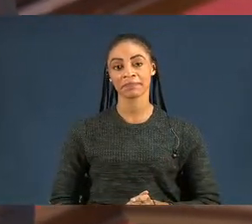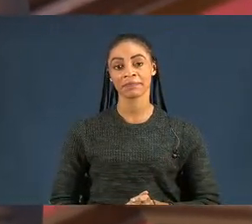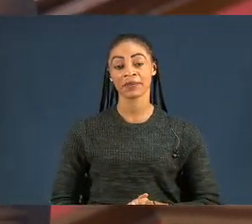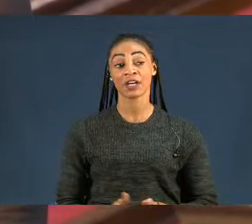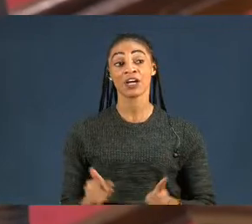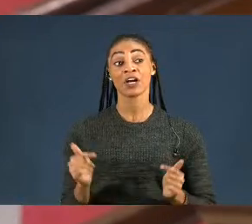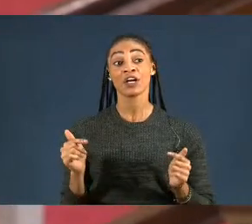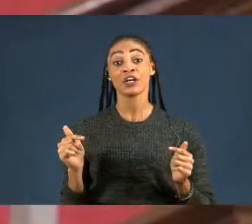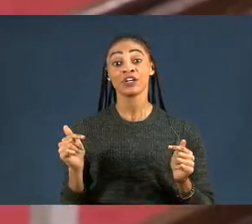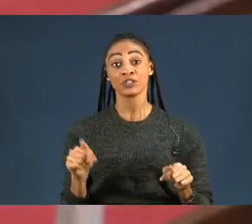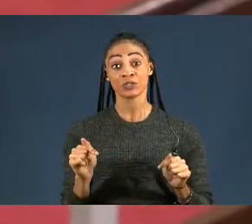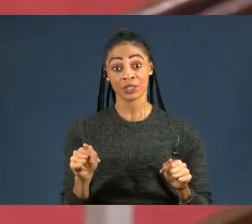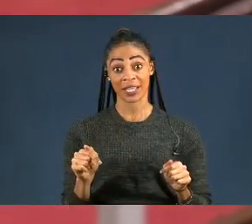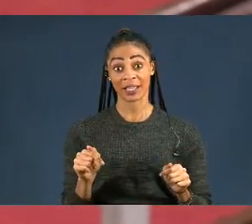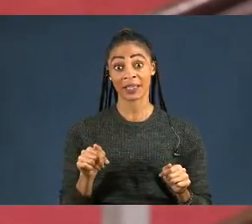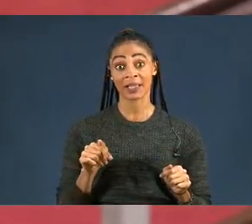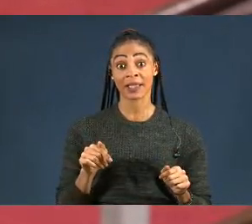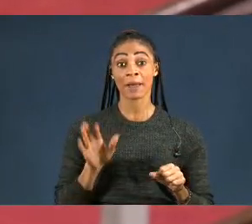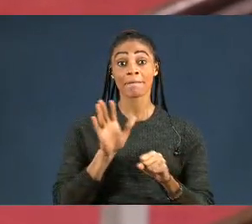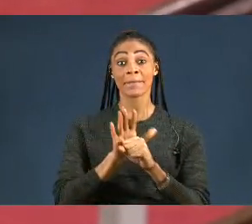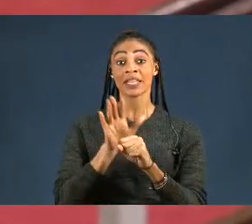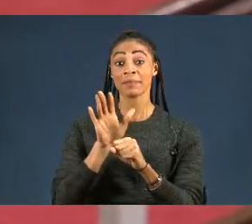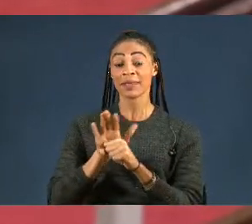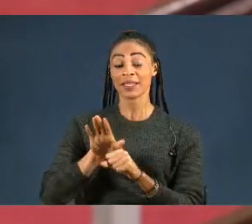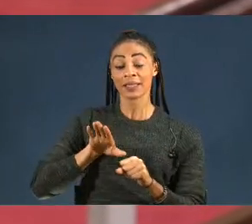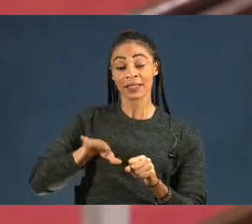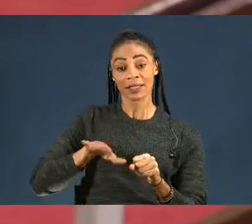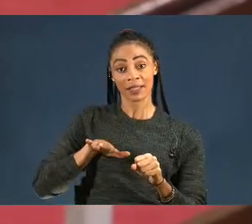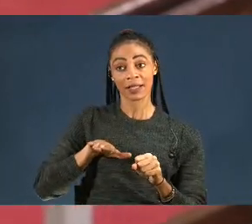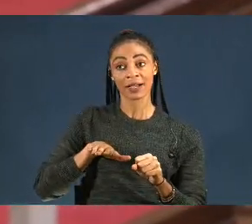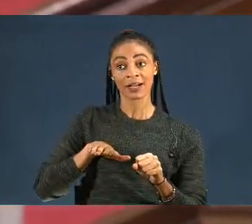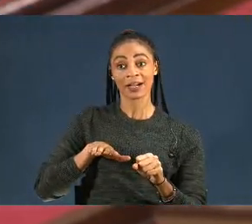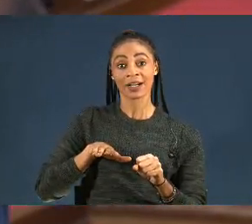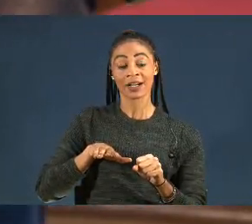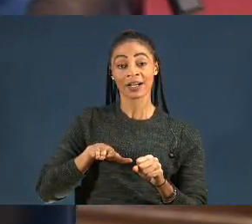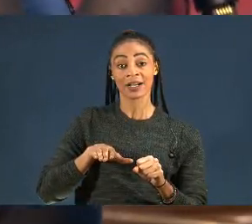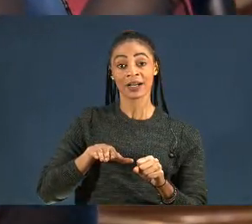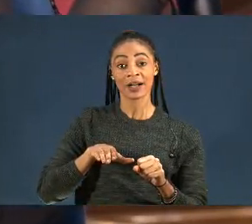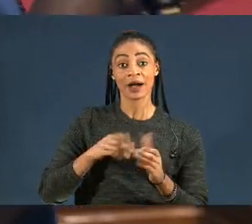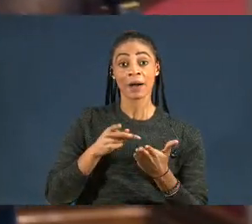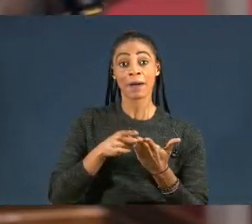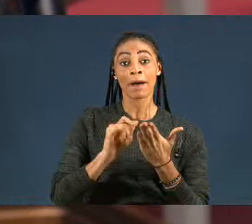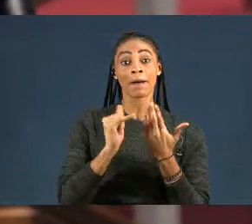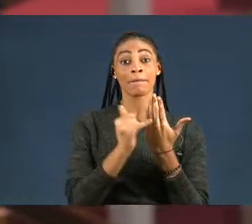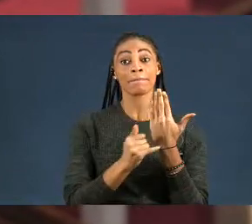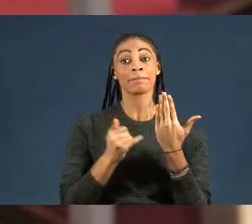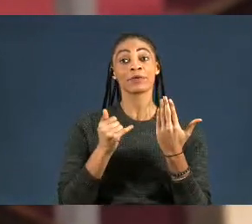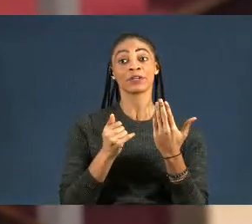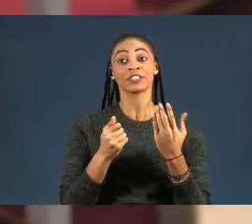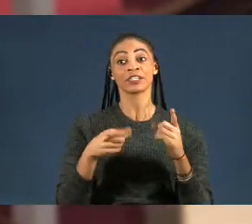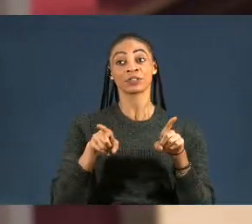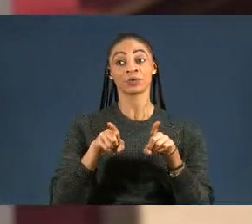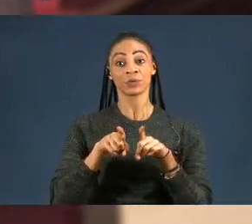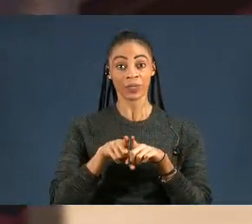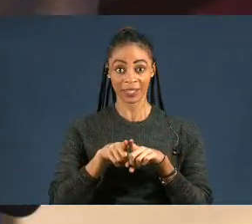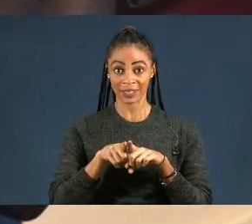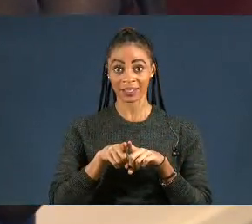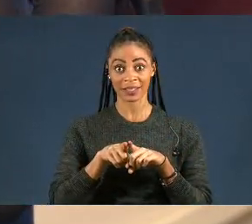Today, many of us are doing projects which have no blessing. And that's why you find women are always in trouble.